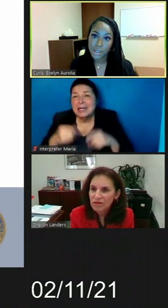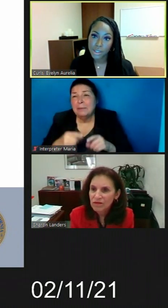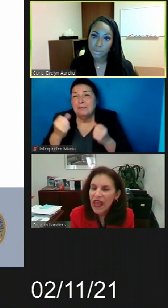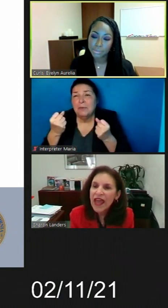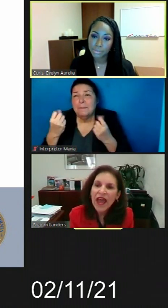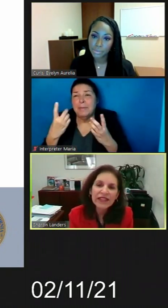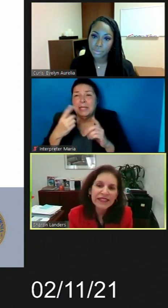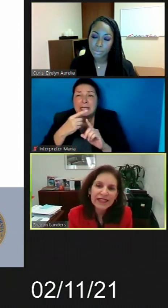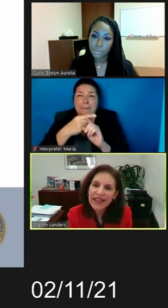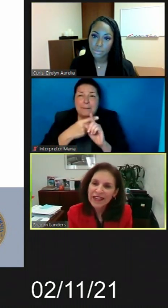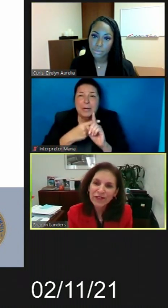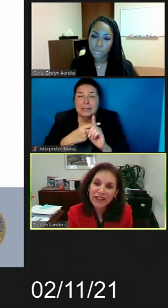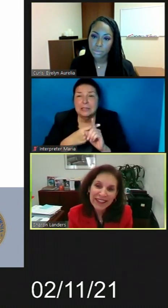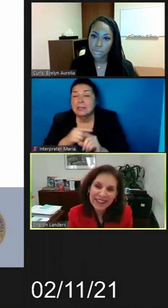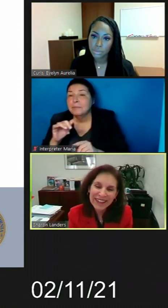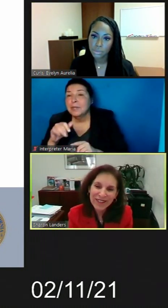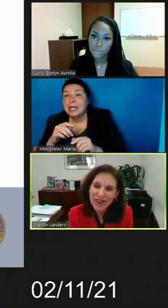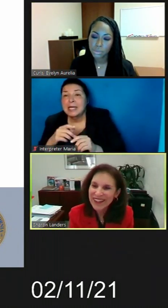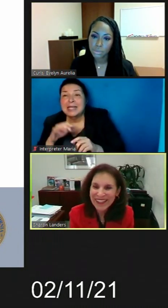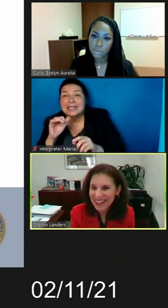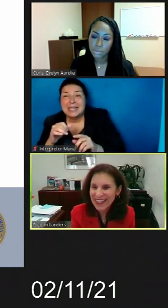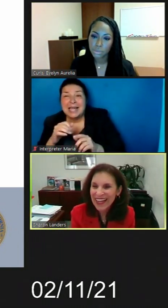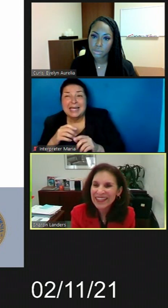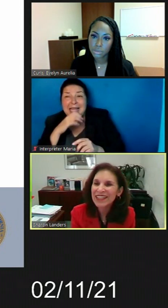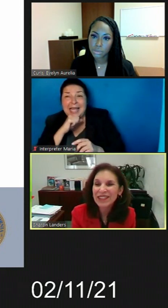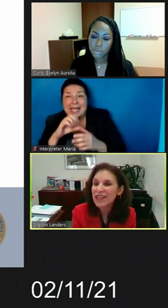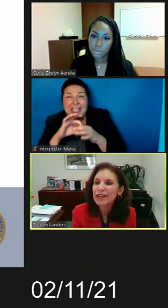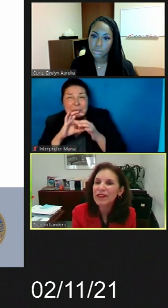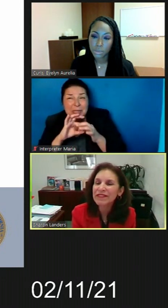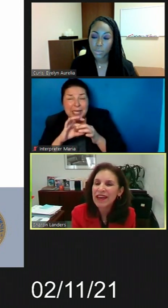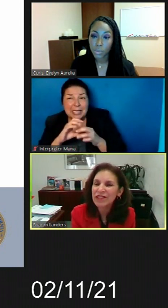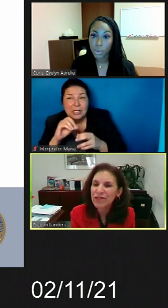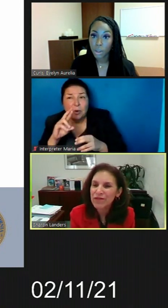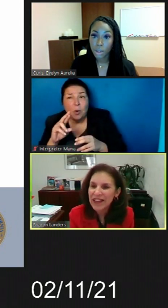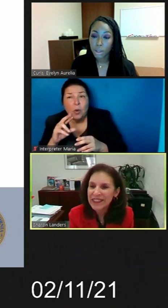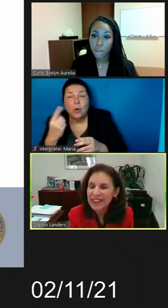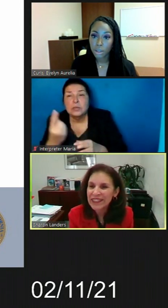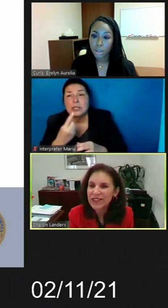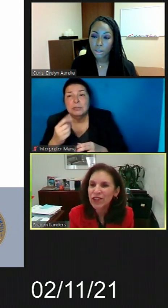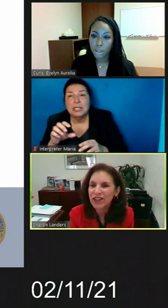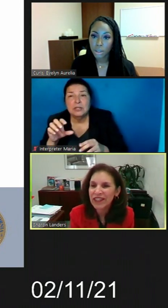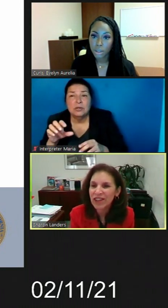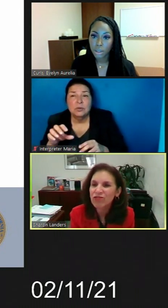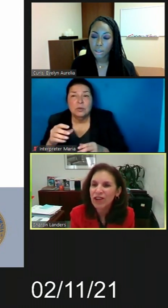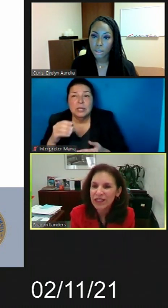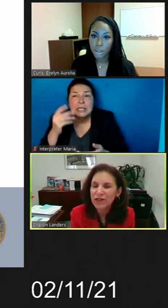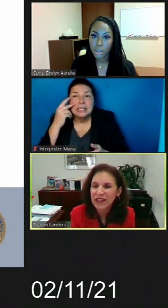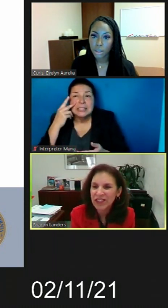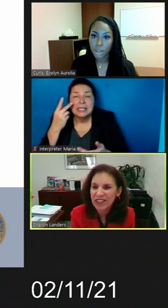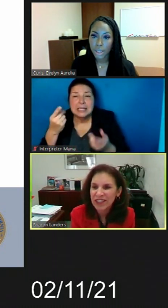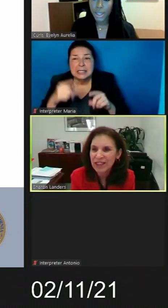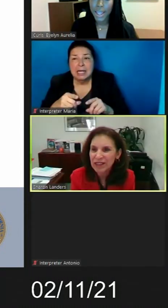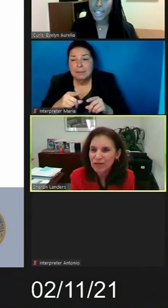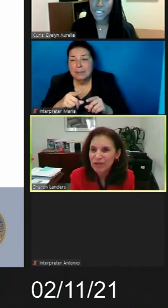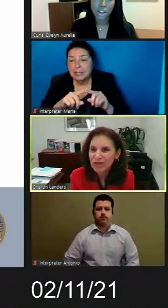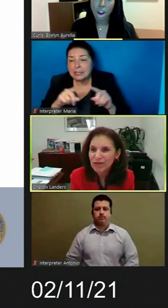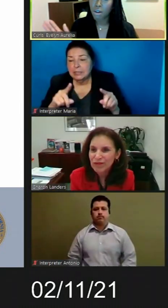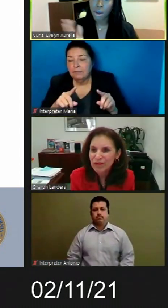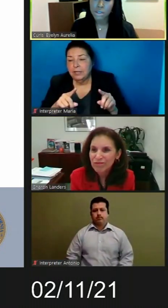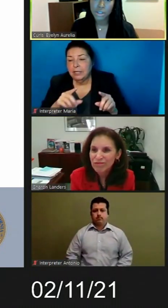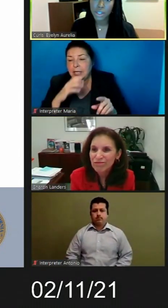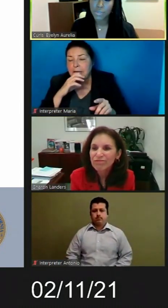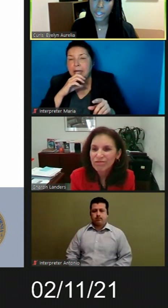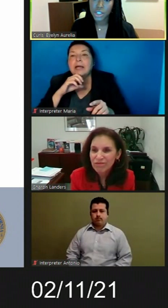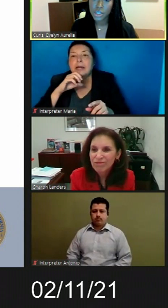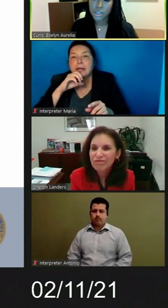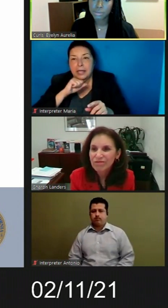side effects. And is that age related, or is that something that you're finding is occurring across different ages? It's